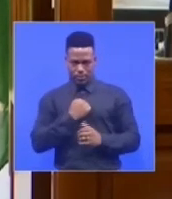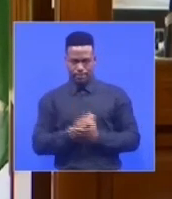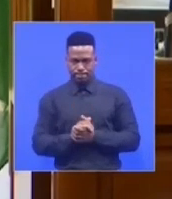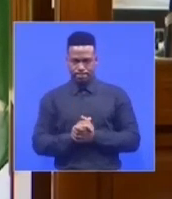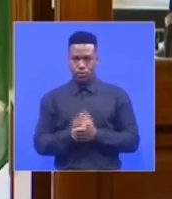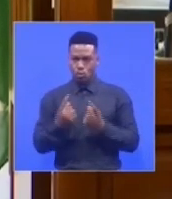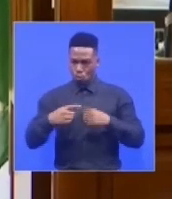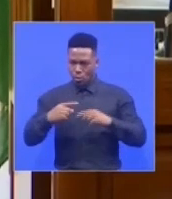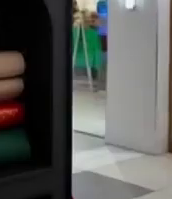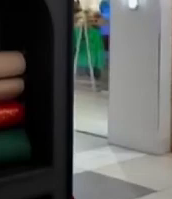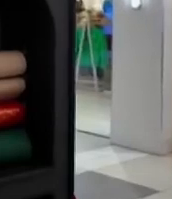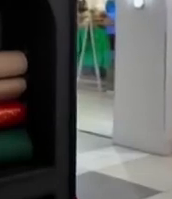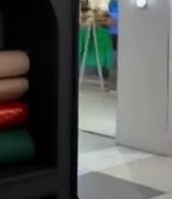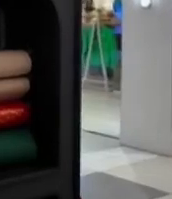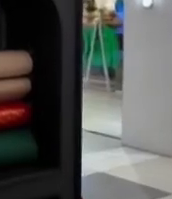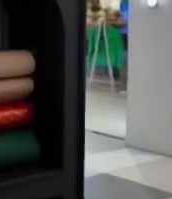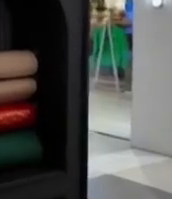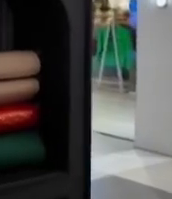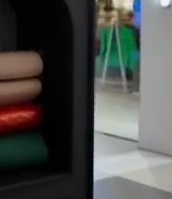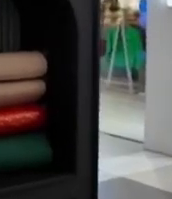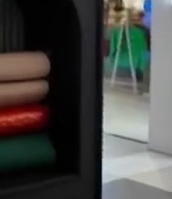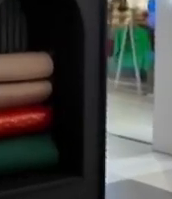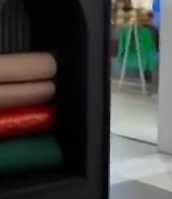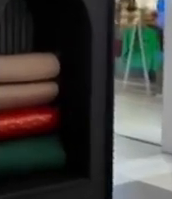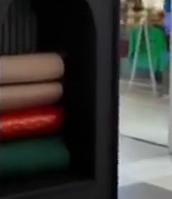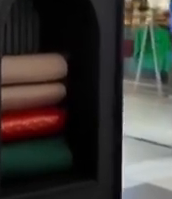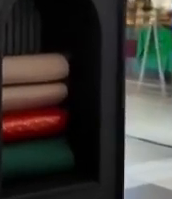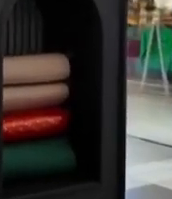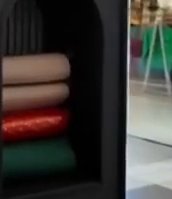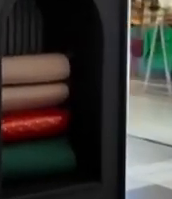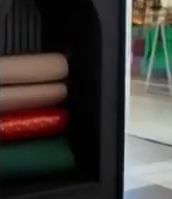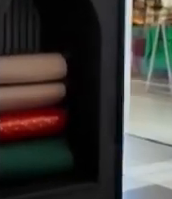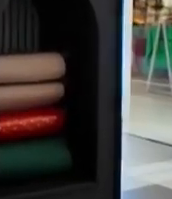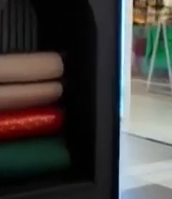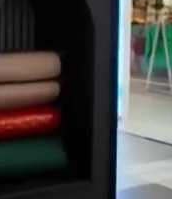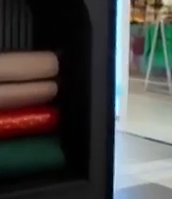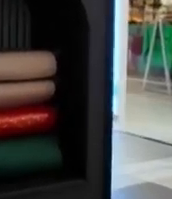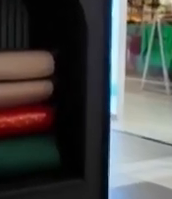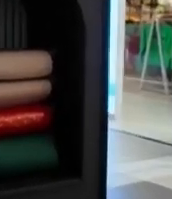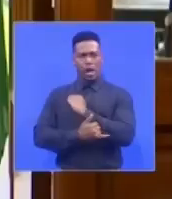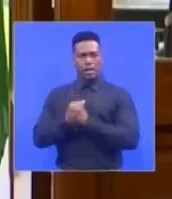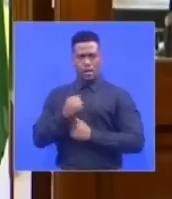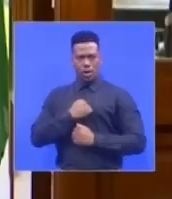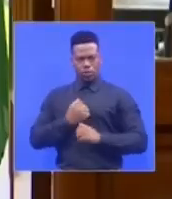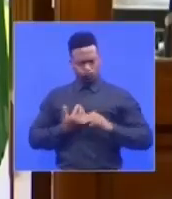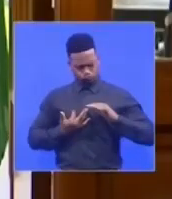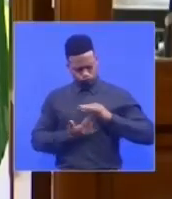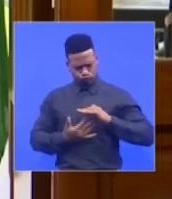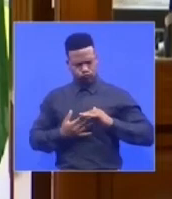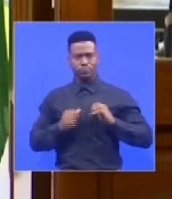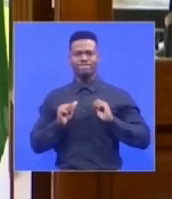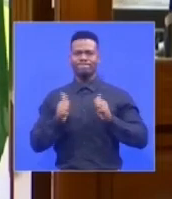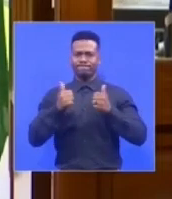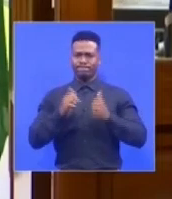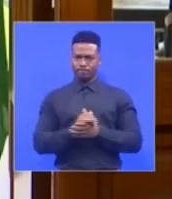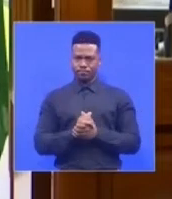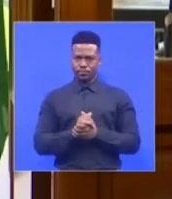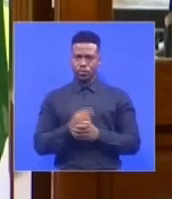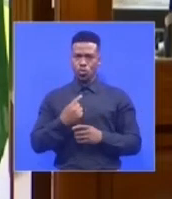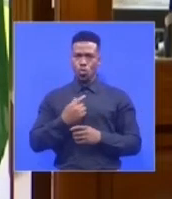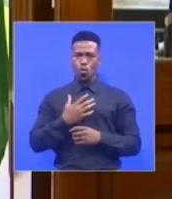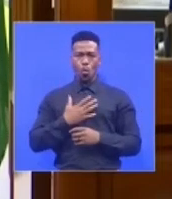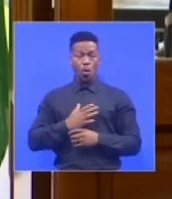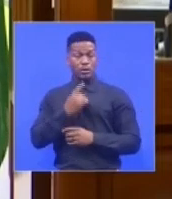collectively strive to make our country a better place for all to live in. I would like to express